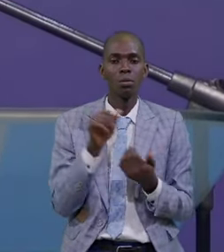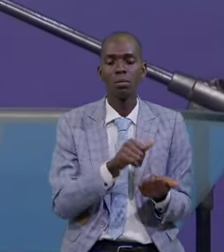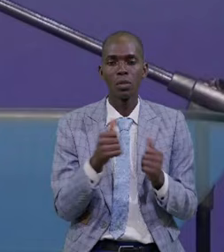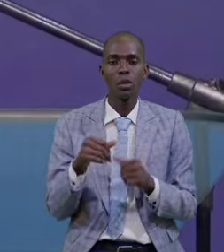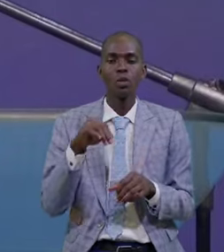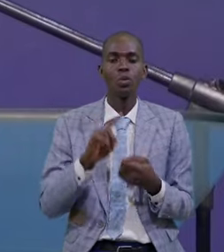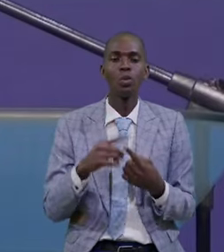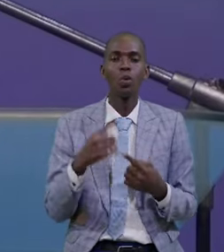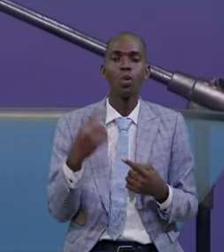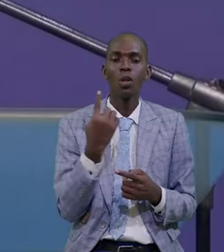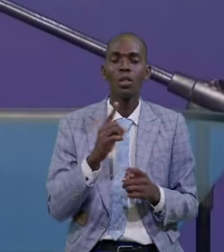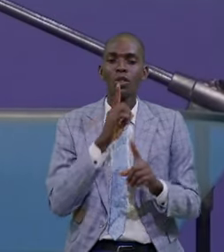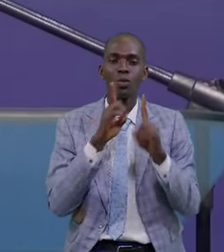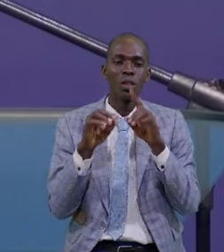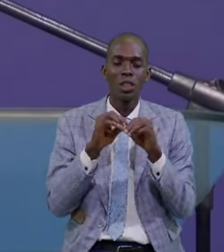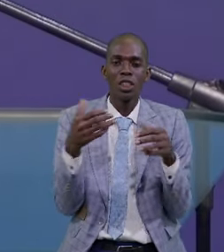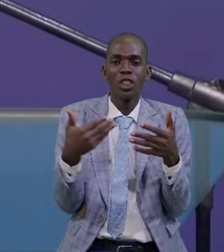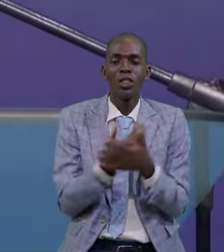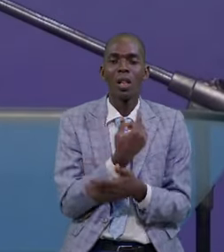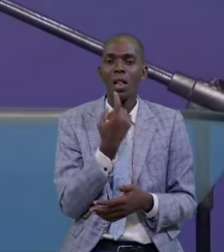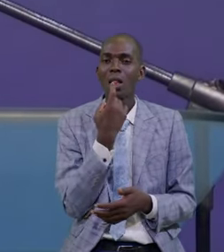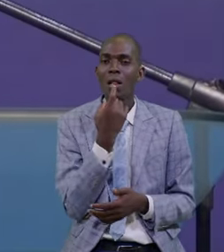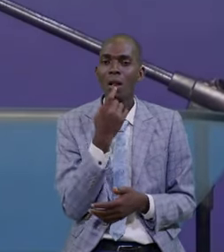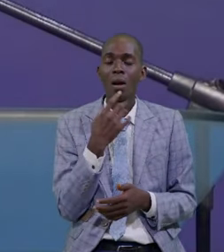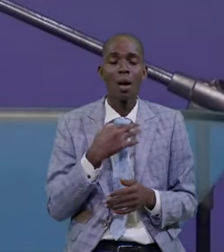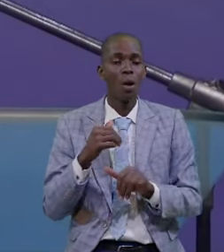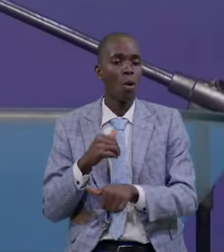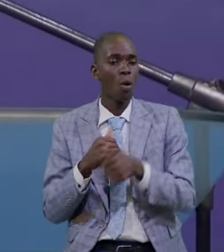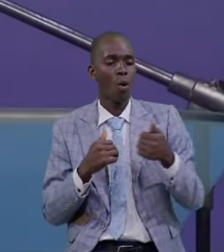speaking in tongues, and all the other benefits